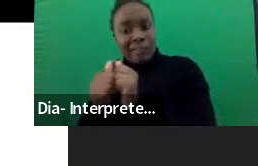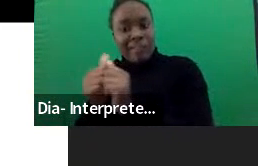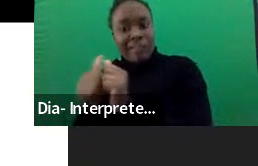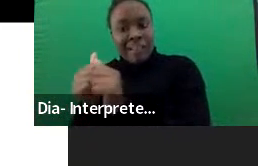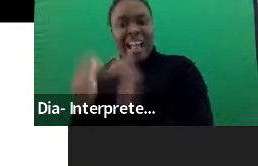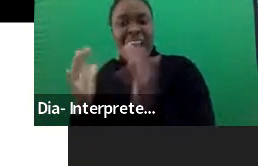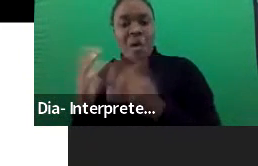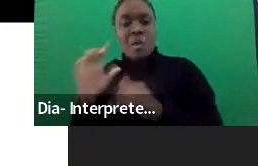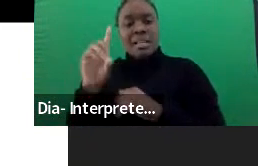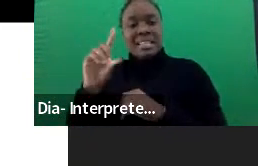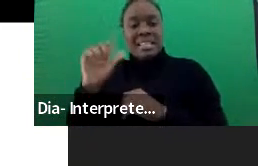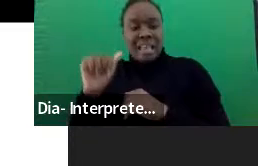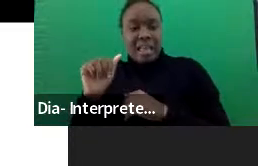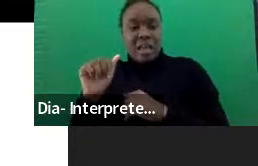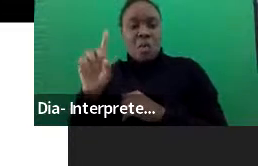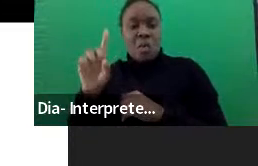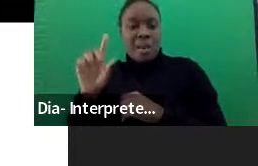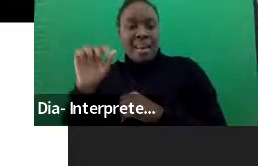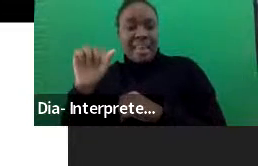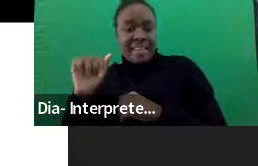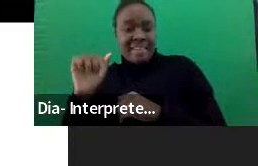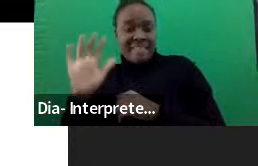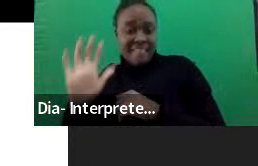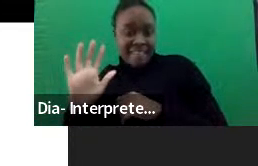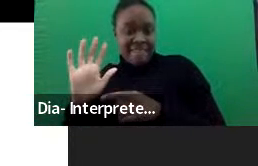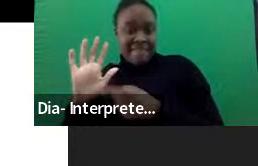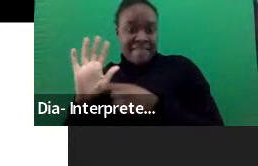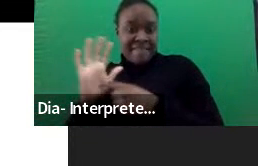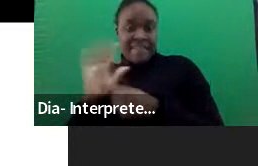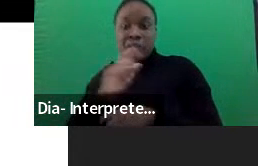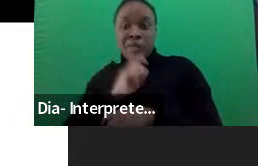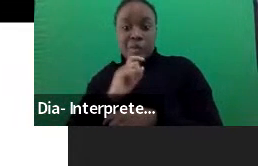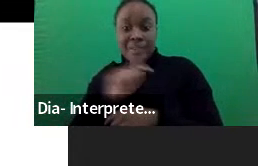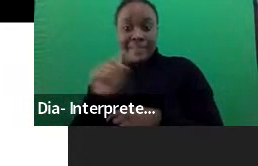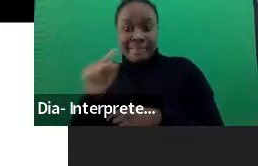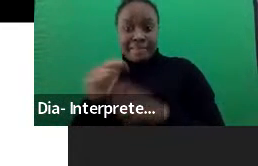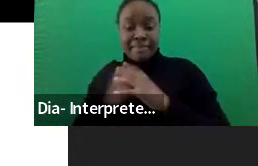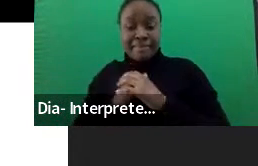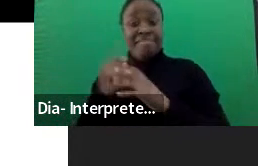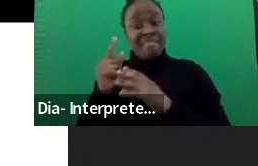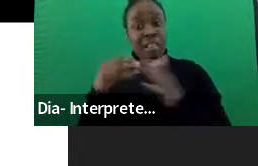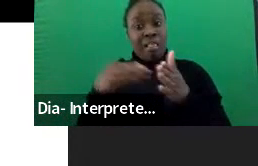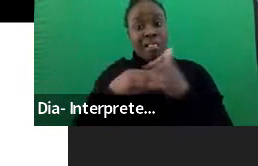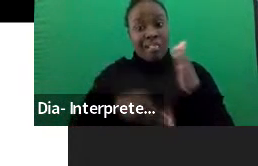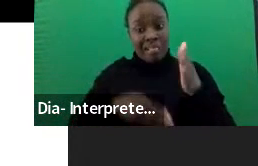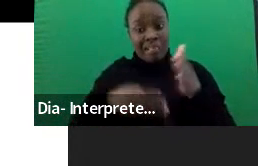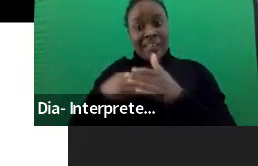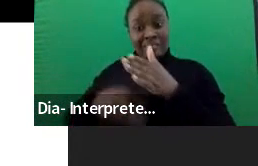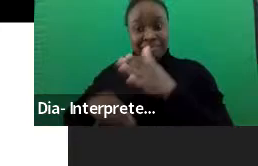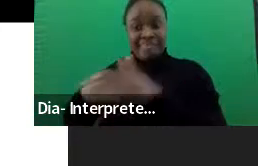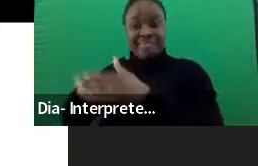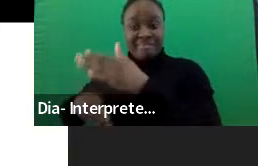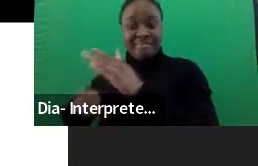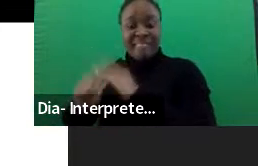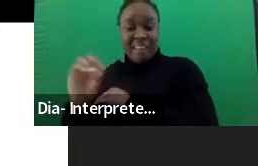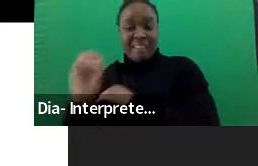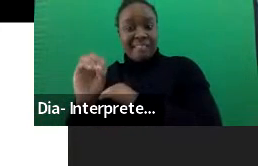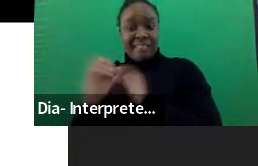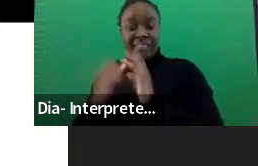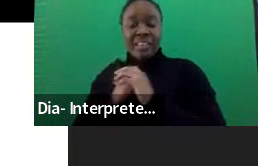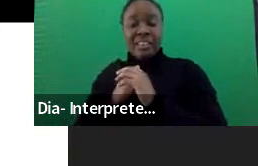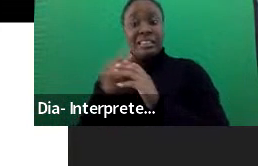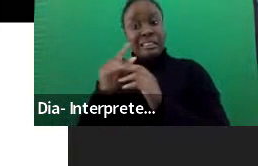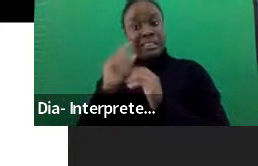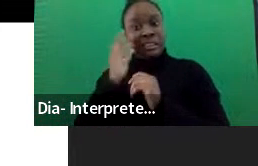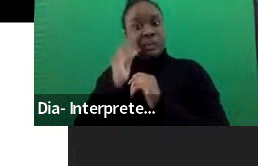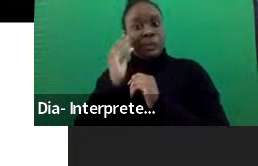185, which is characterized with all sorts of difficulties and issues that were both experienced